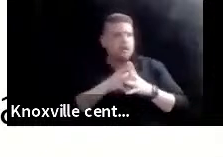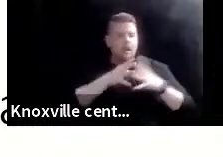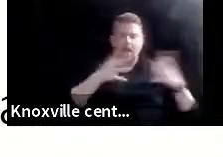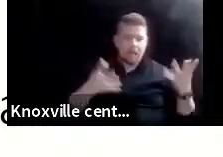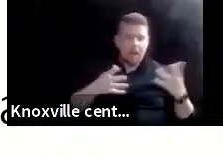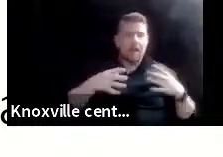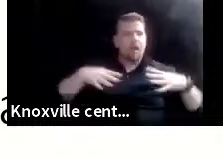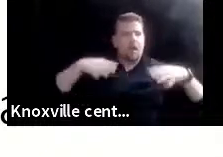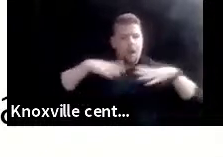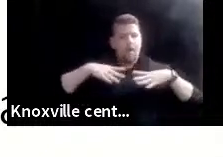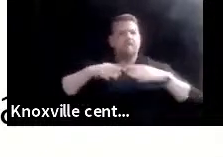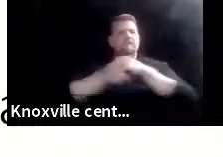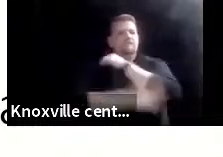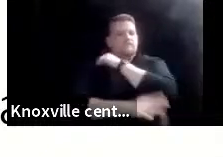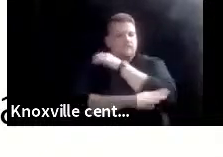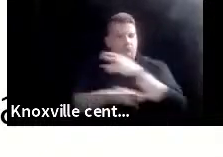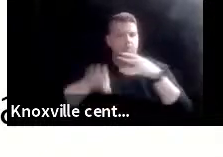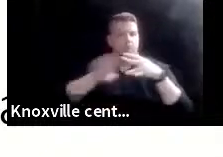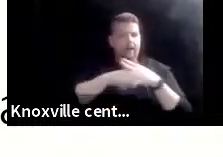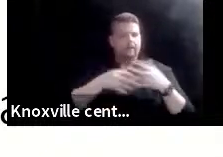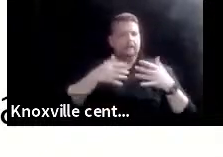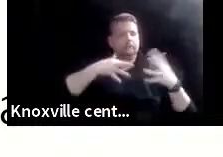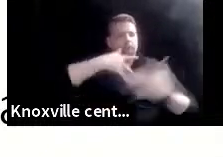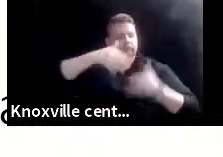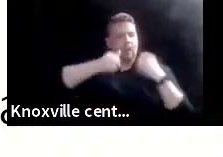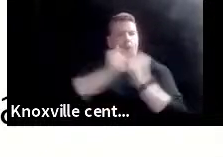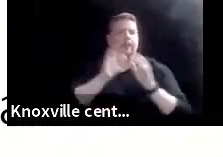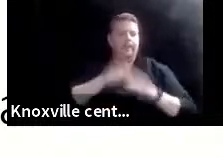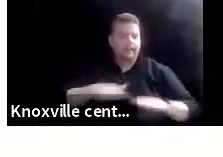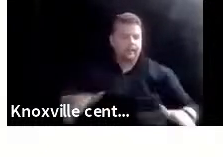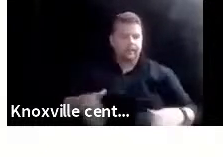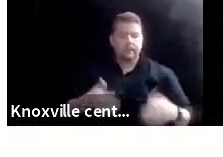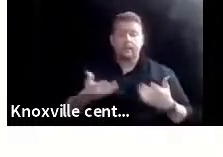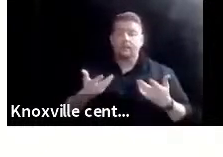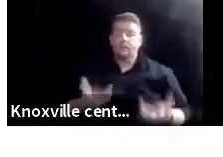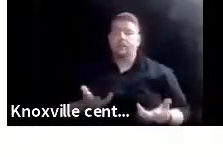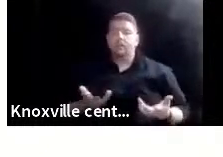fall break to spend with their kids. But